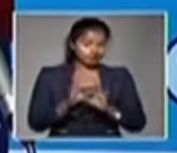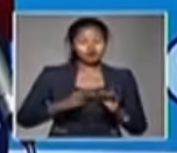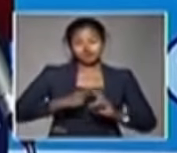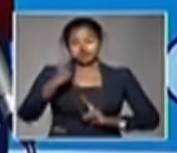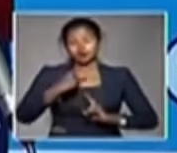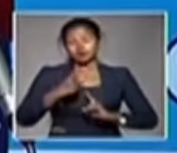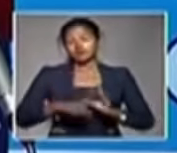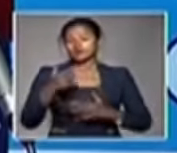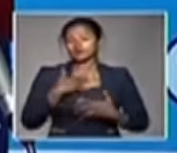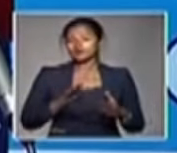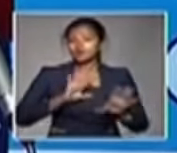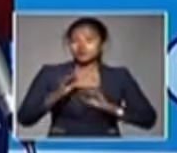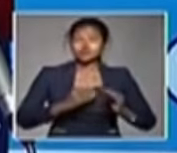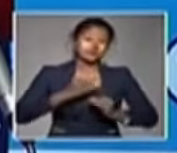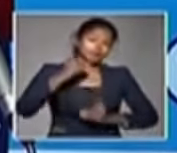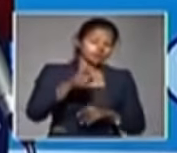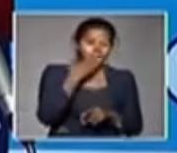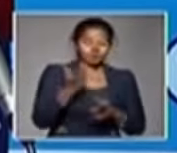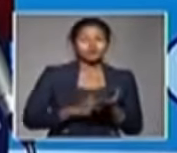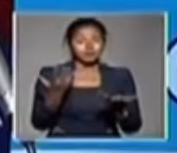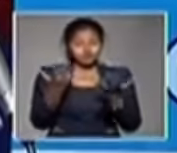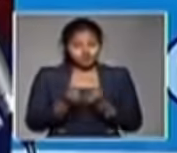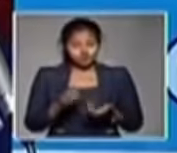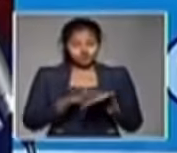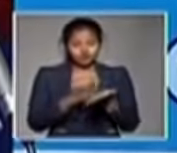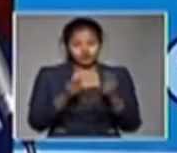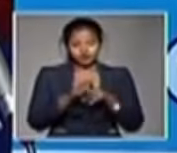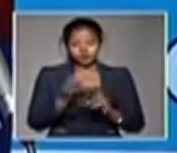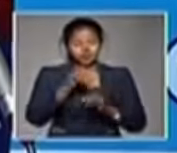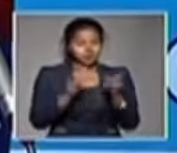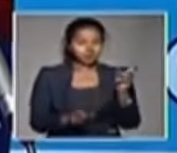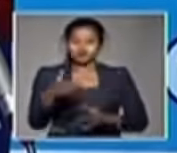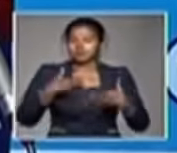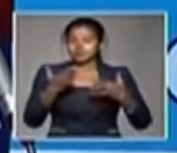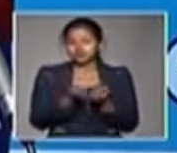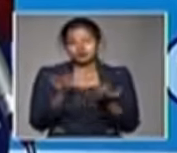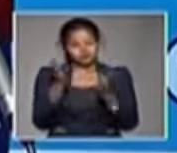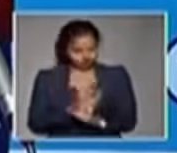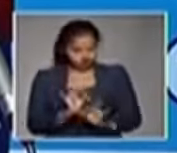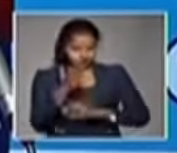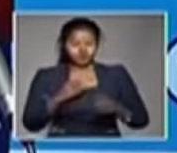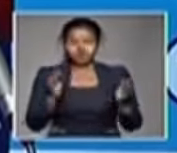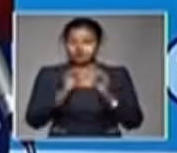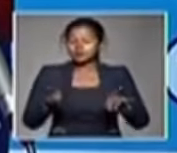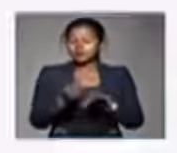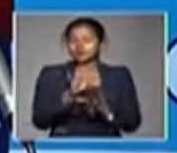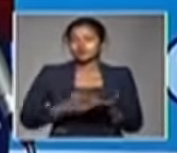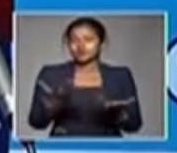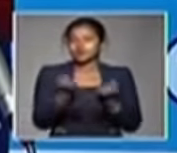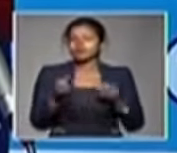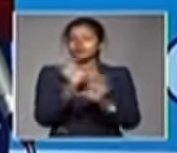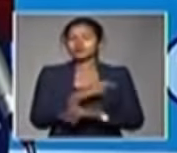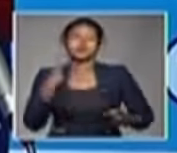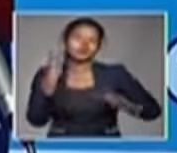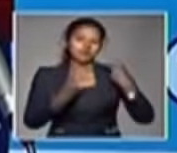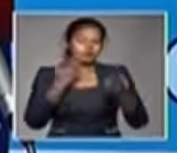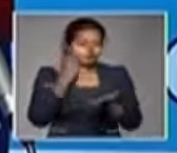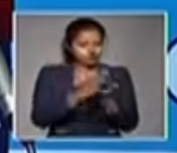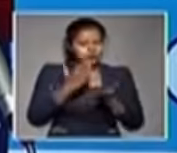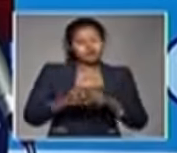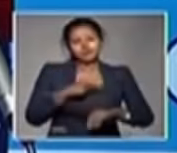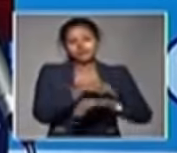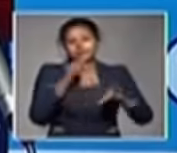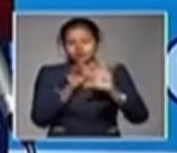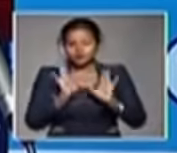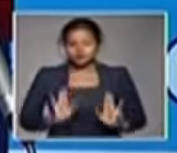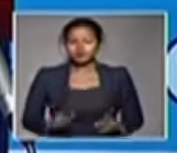our control if the required support is not received from the public. It is important to avoid all forms of unnecessary travel at this time. The misconduct